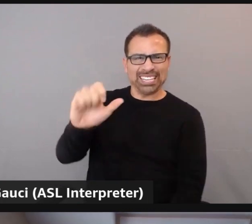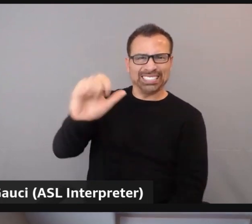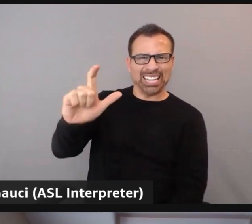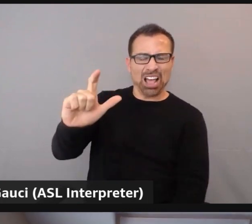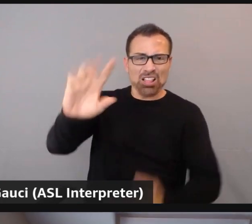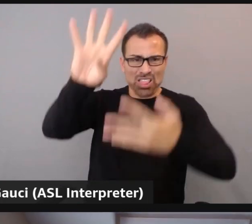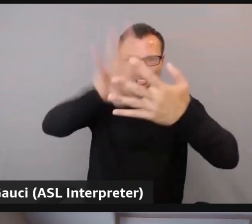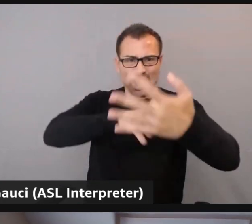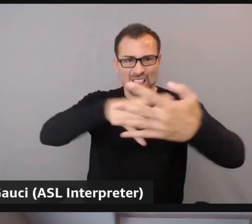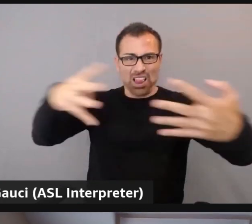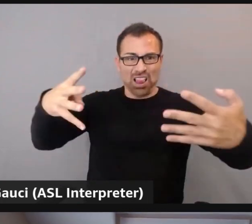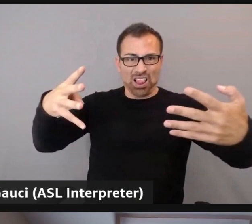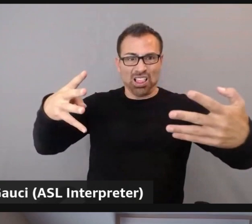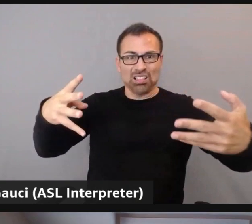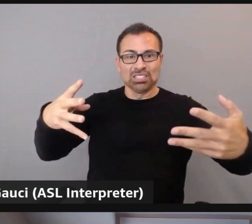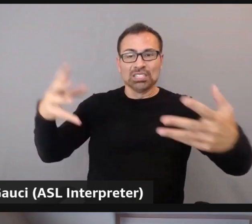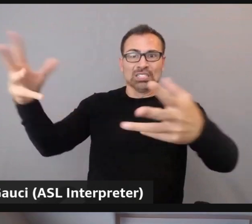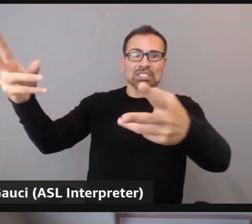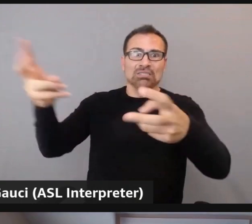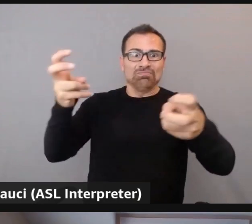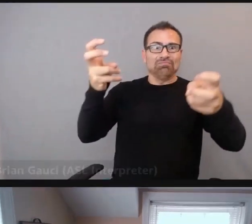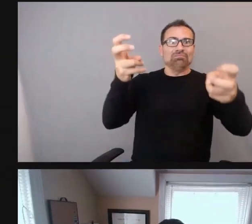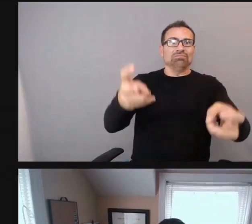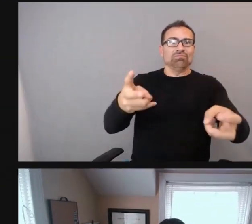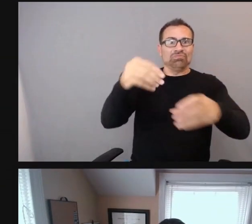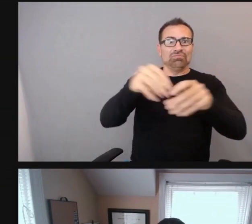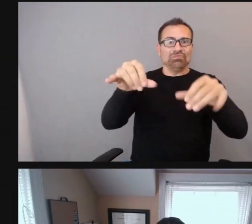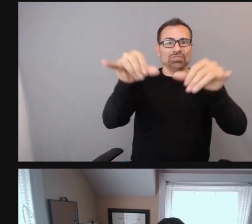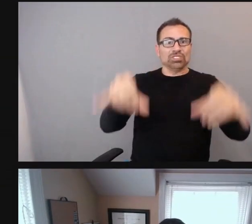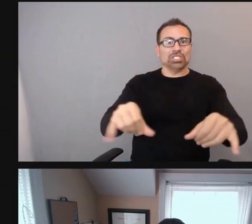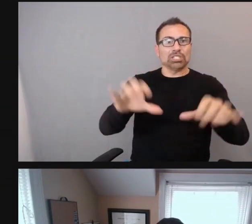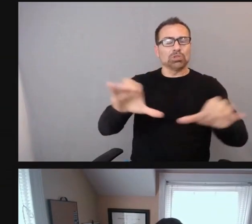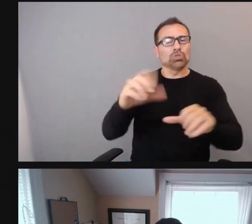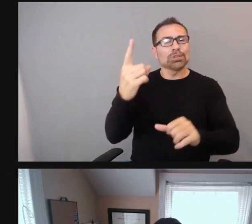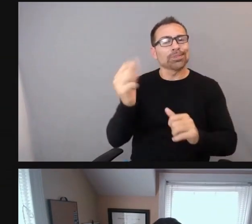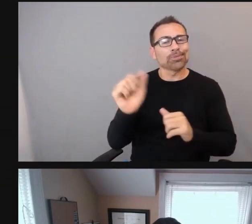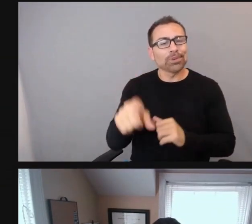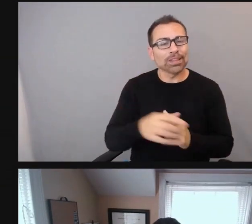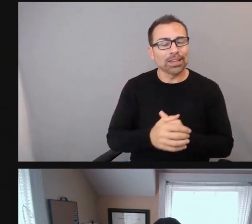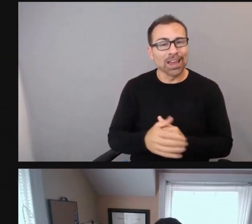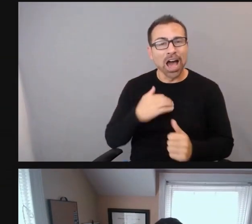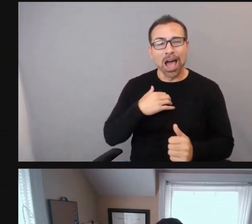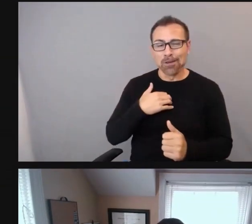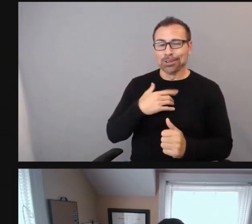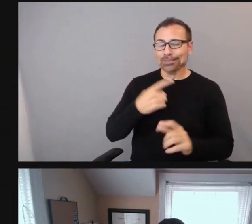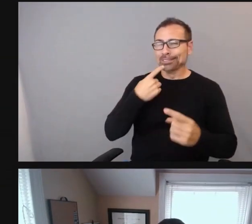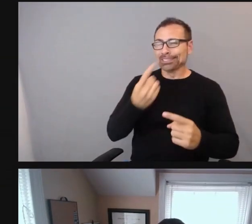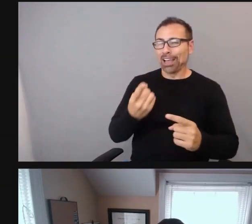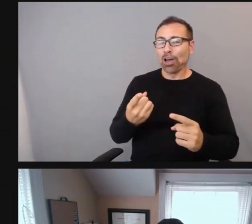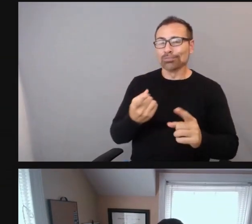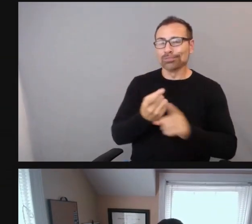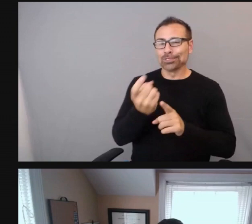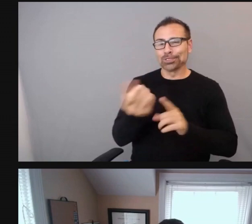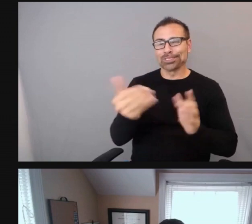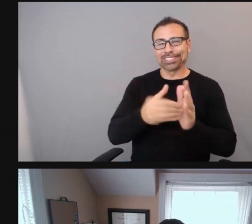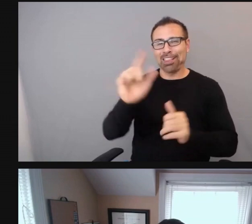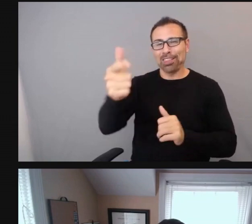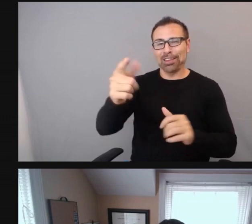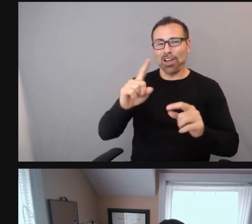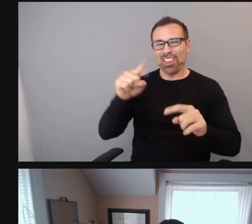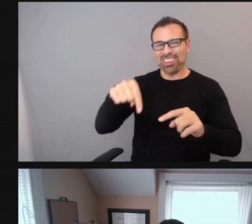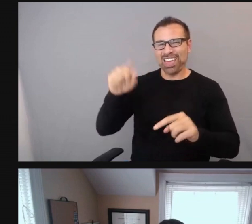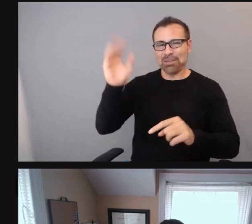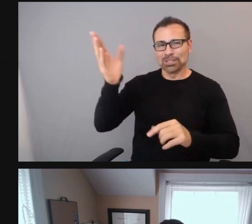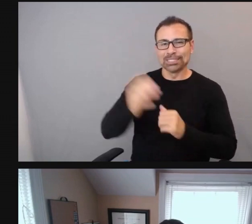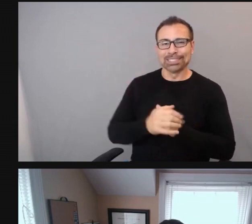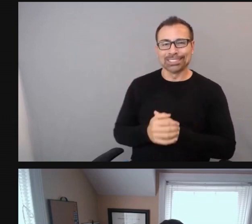and do something with it. And I'll repeat my jokes from later on in that segment later. But yeah.